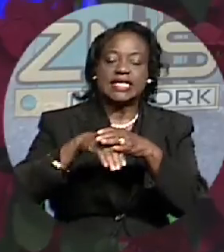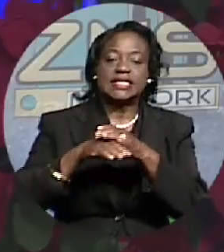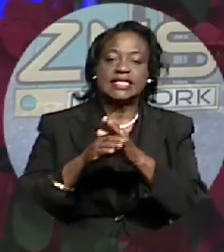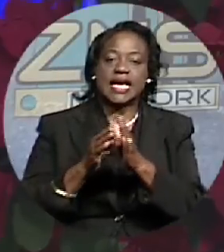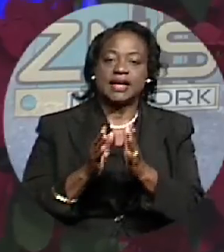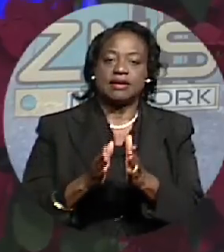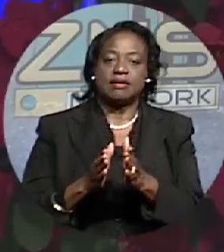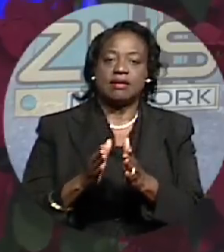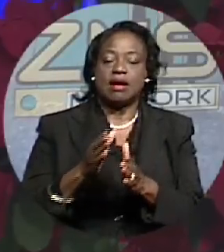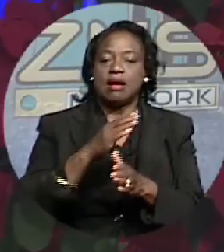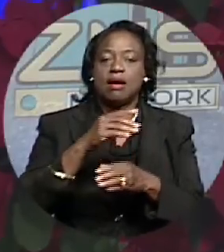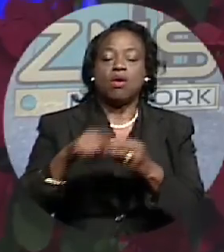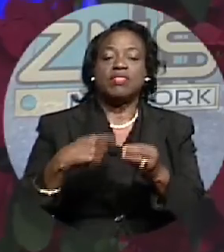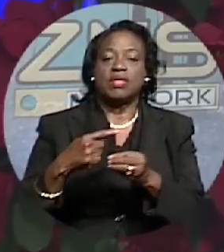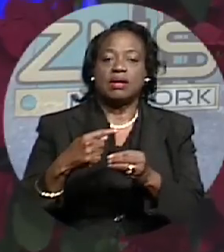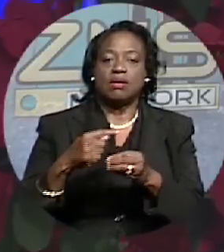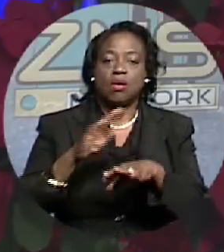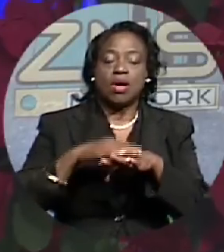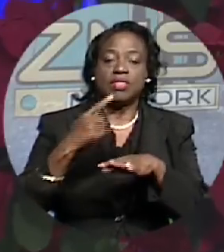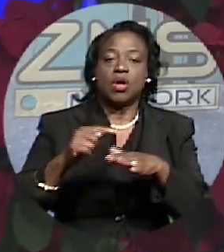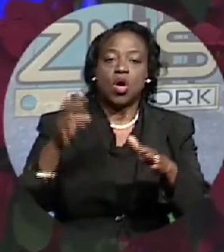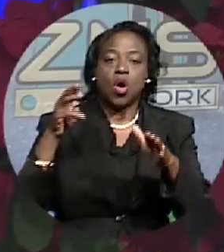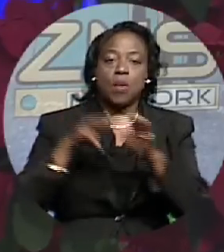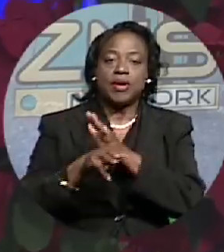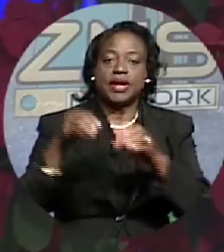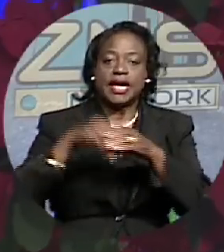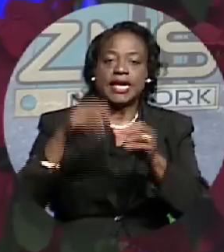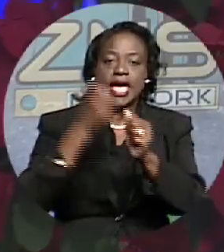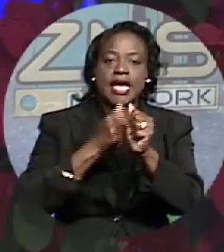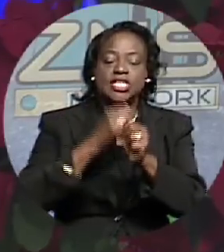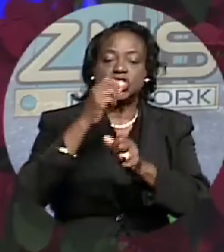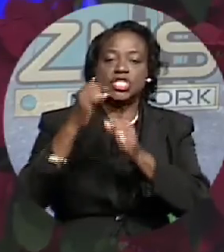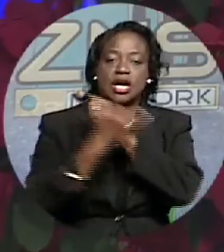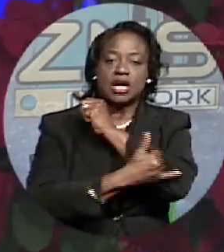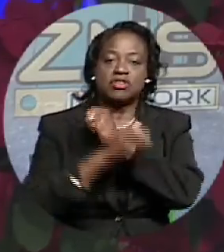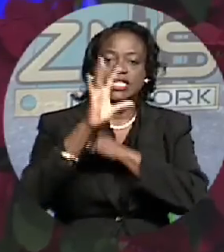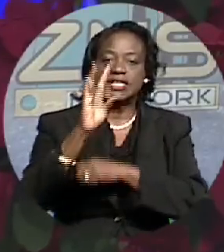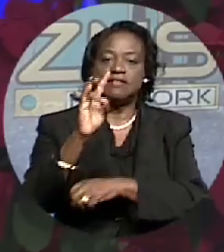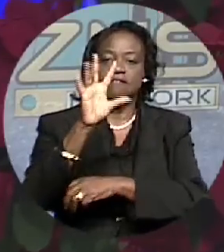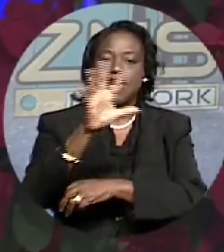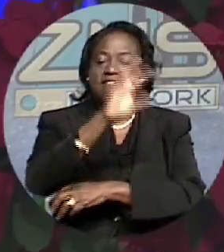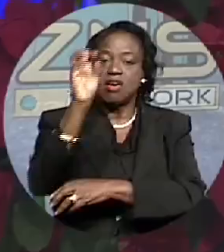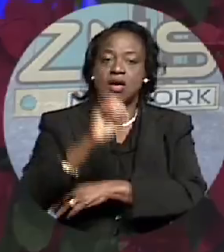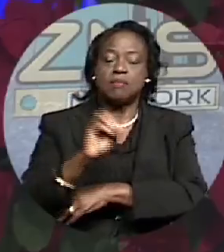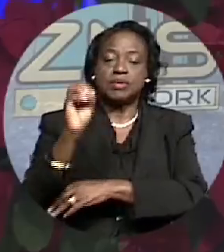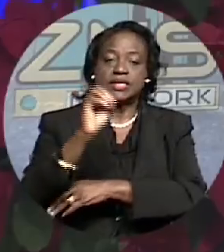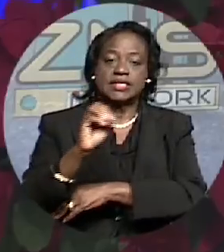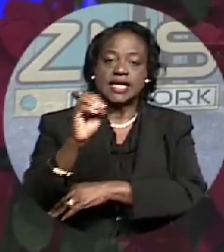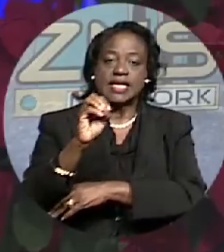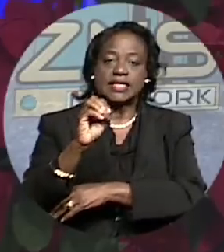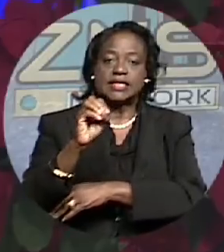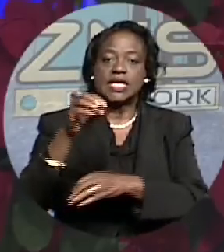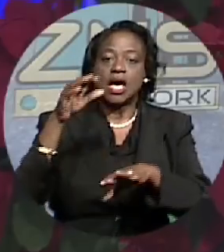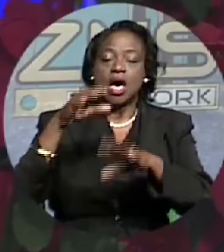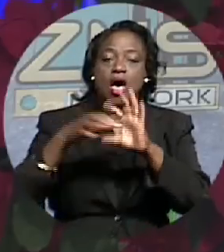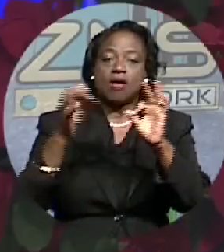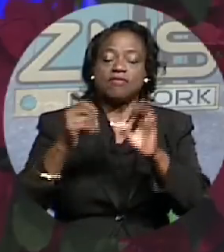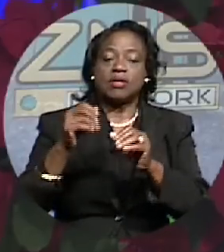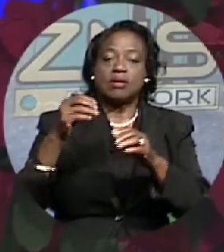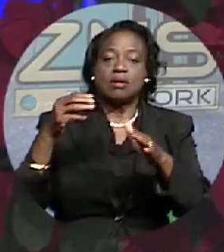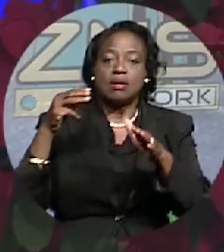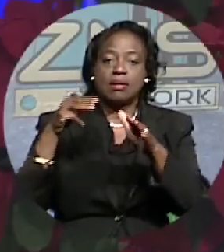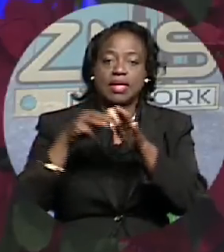rape, robbery, and homicide in each country. The report also noted that 75% of homicides in the Bahamas in 2012 were caused